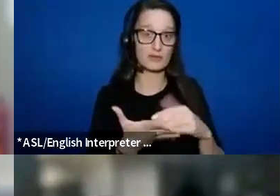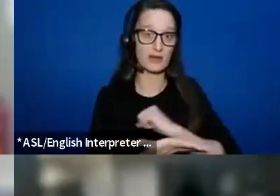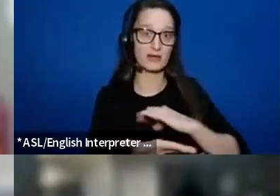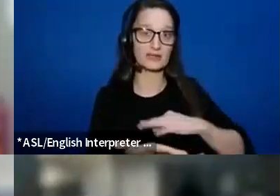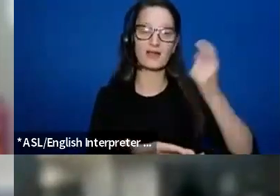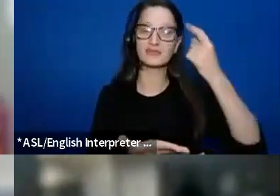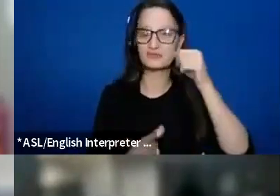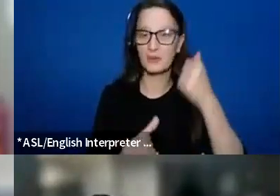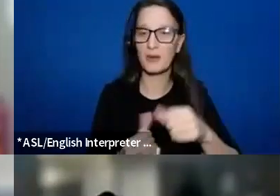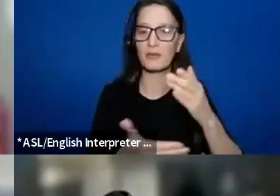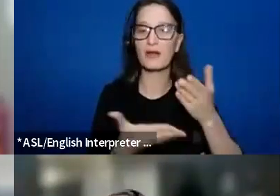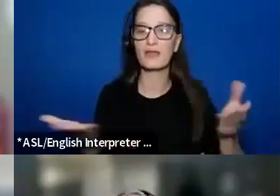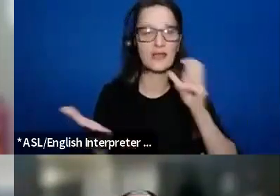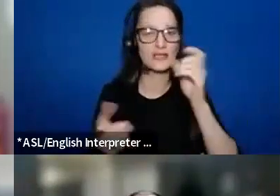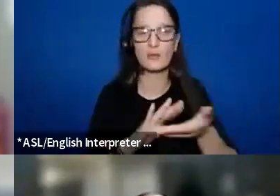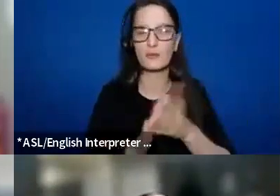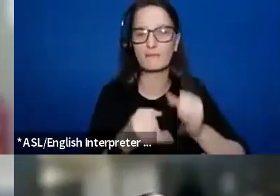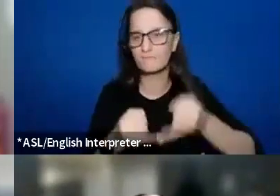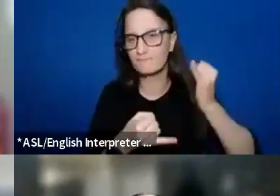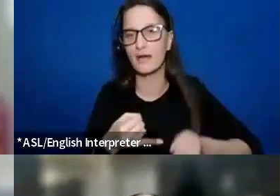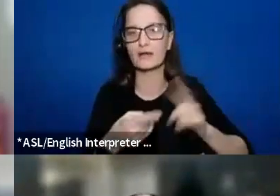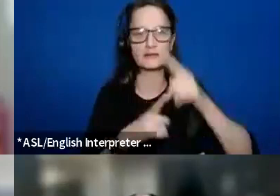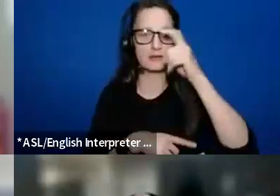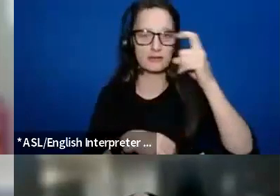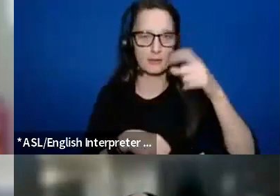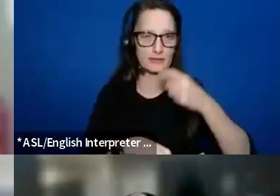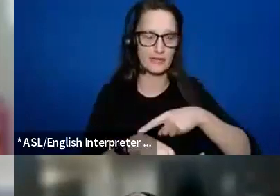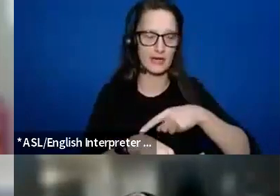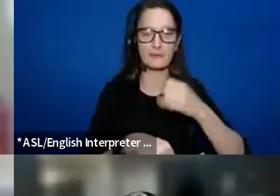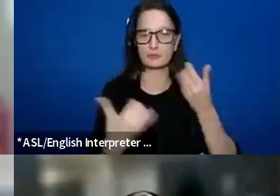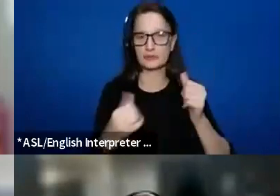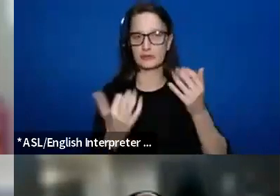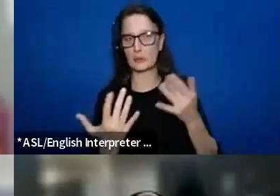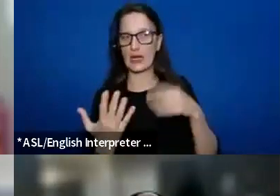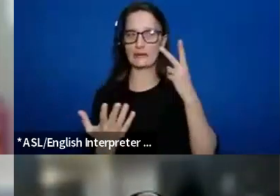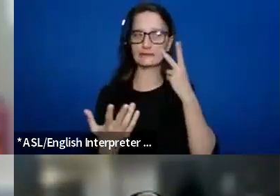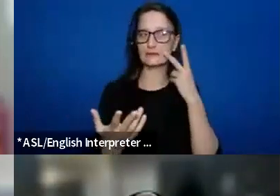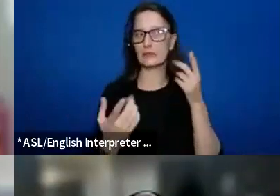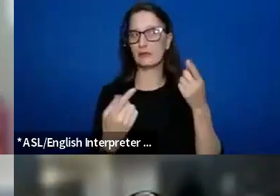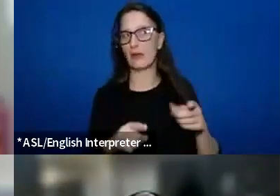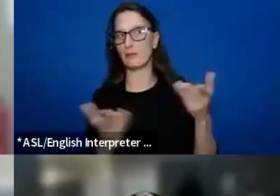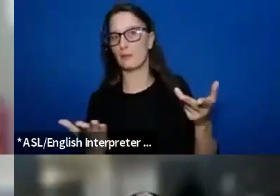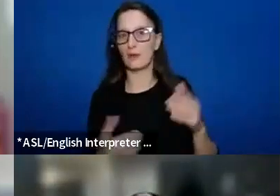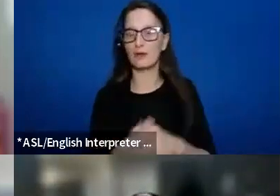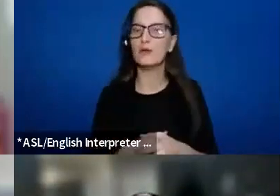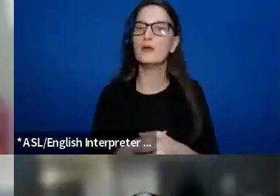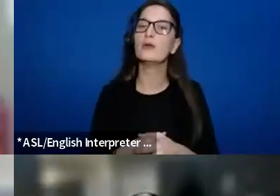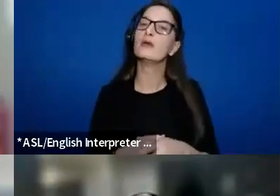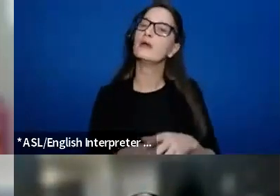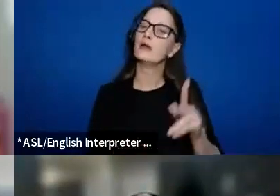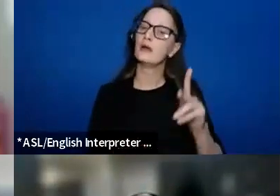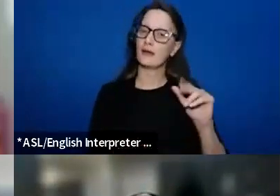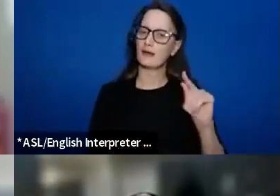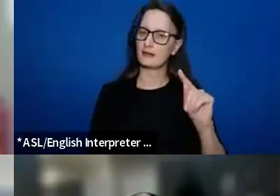until the summertime. We're still waiting to kind of figure out what is going to happen. And so with that, we do have, and I don't know if Kate has joined